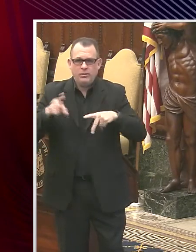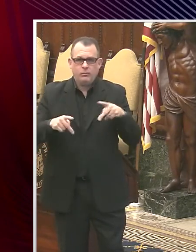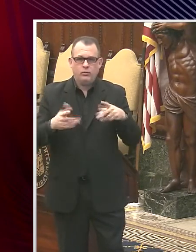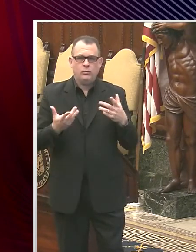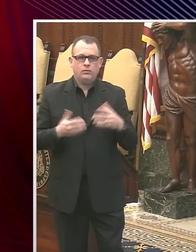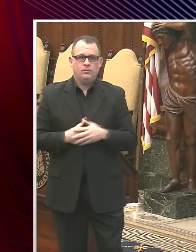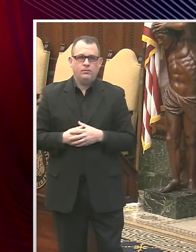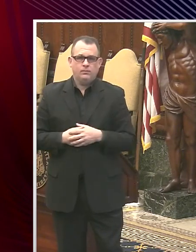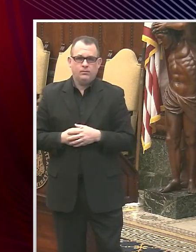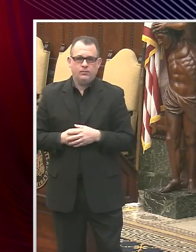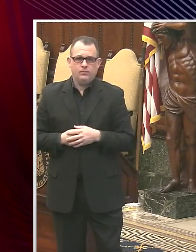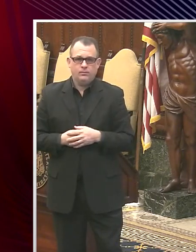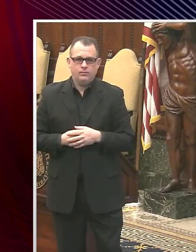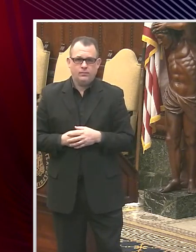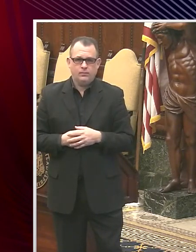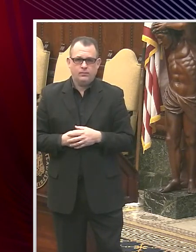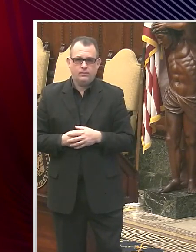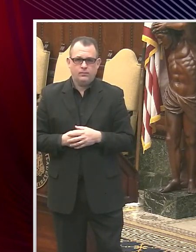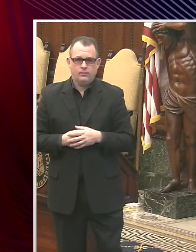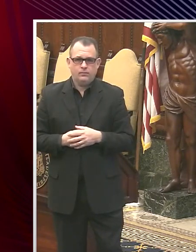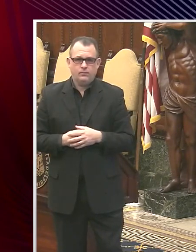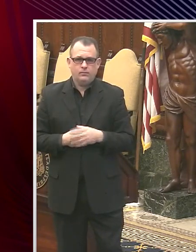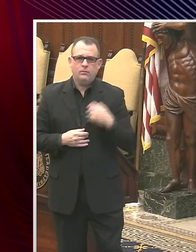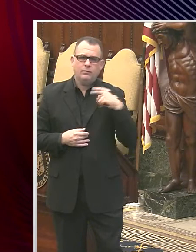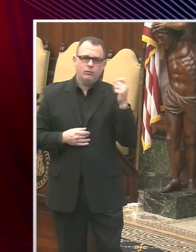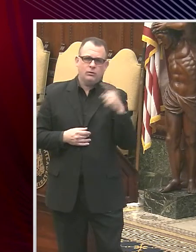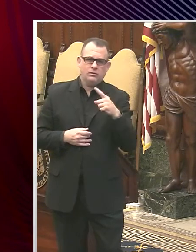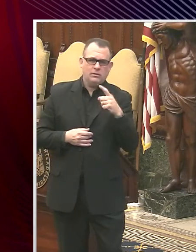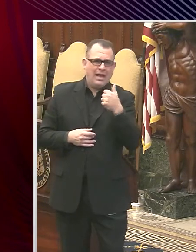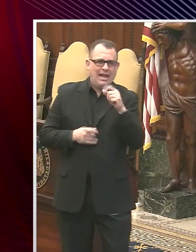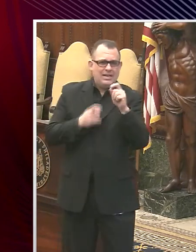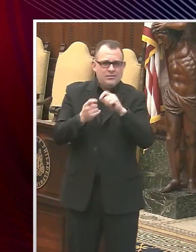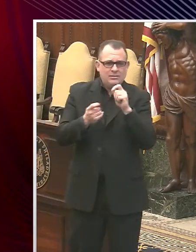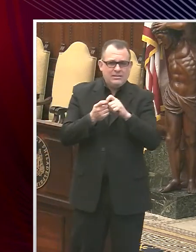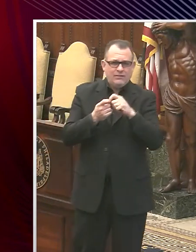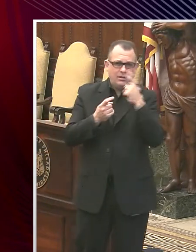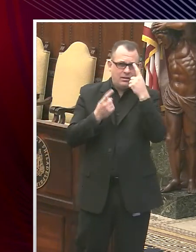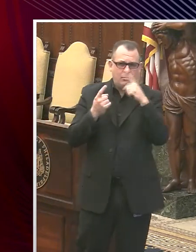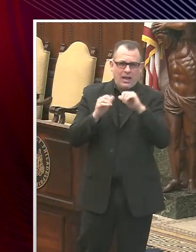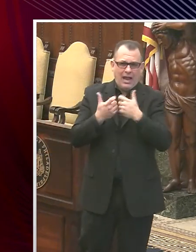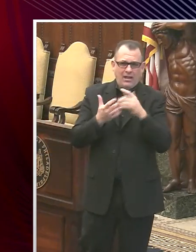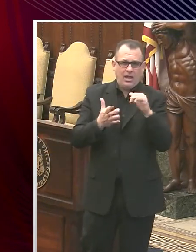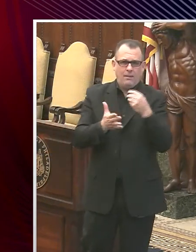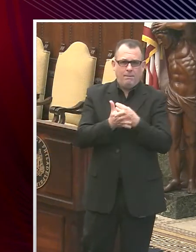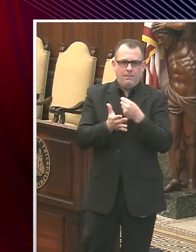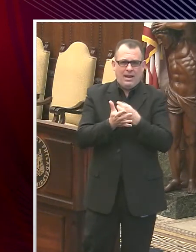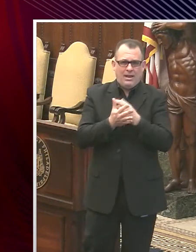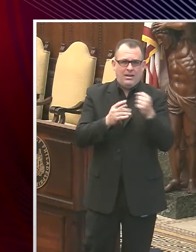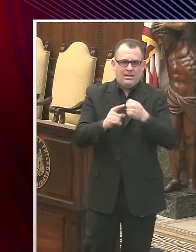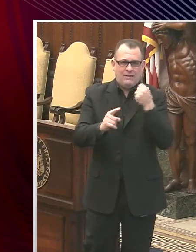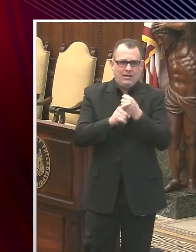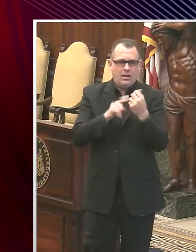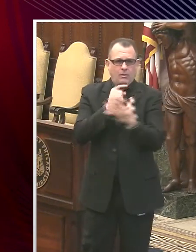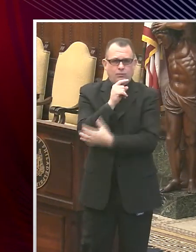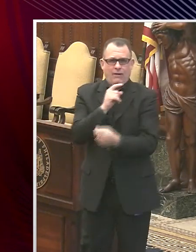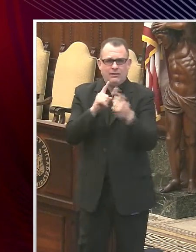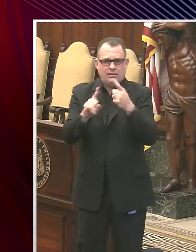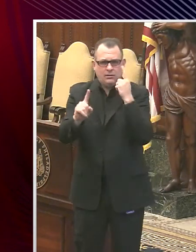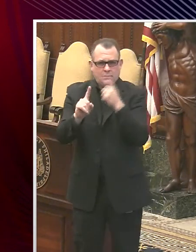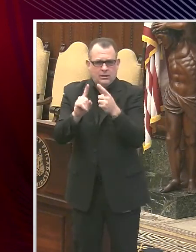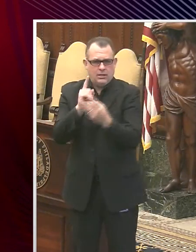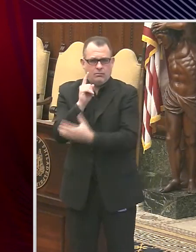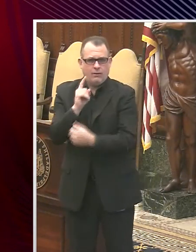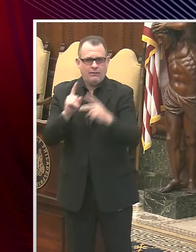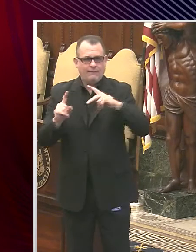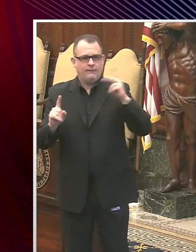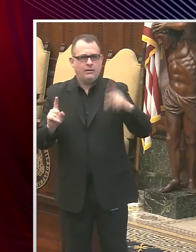impactful. Sorry, not to burn another question, but any specific thoughts about how that money could affect poverty specifically in Philadelphia? I